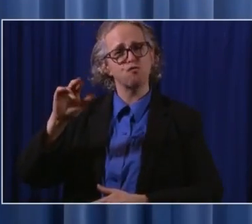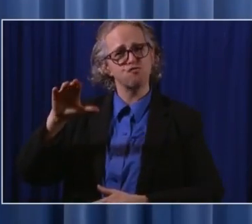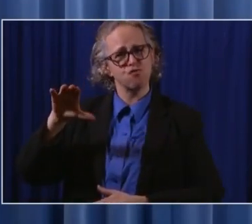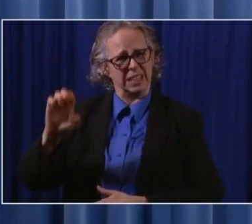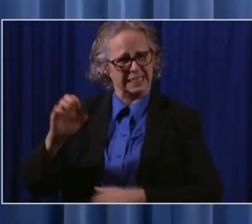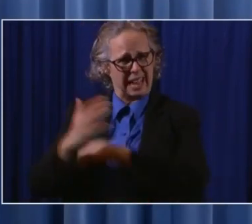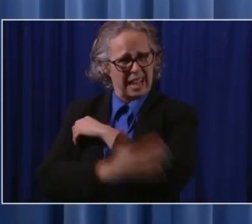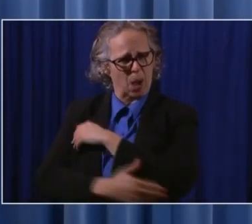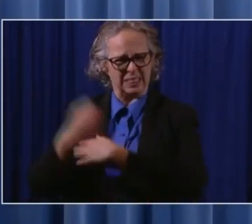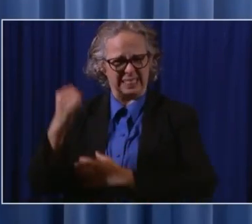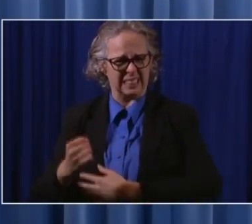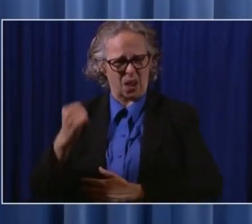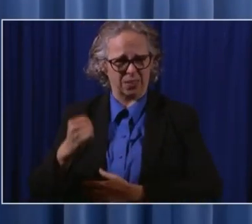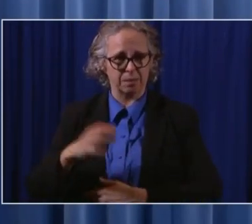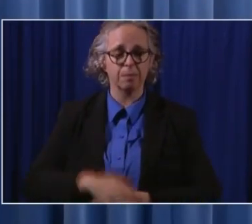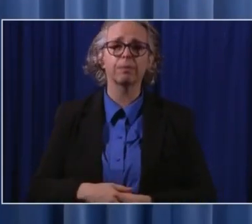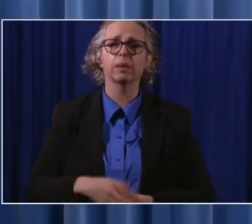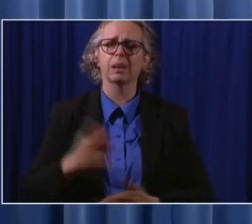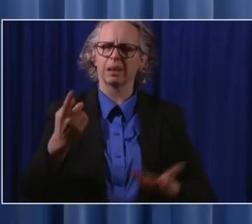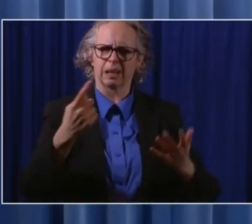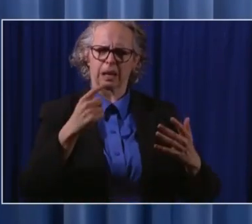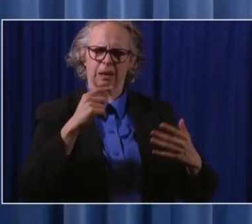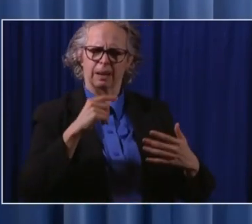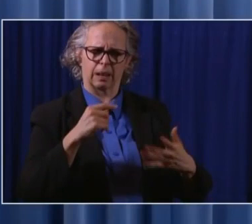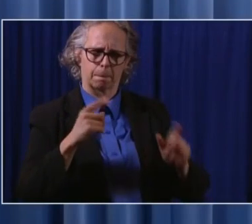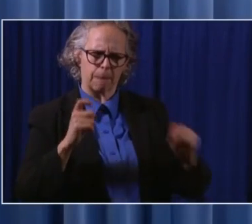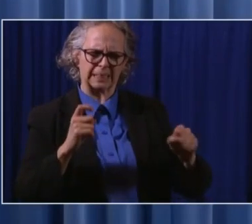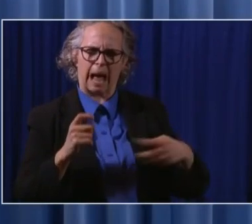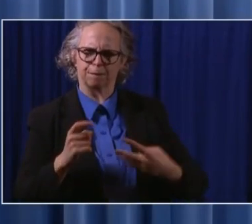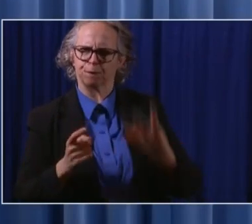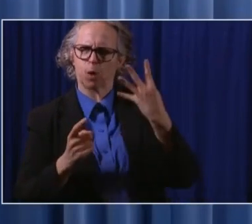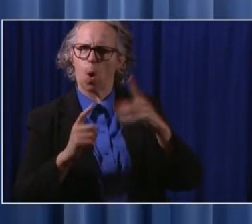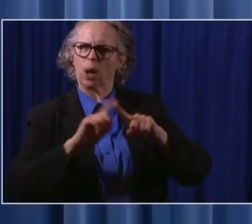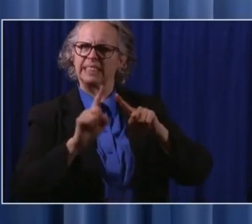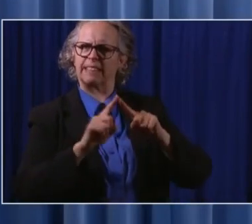sustained increase in new cases and in outpatient visits for